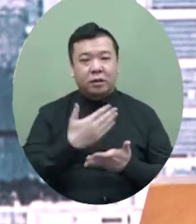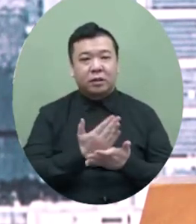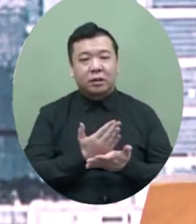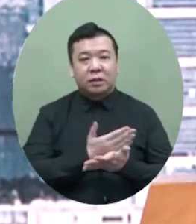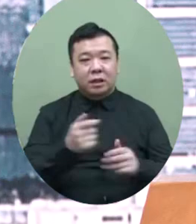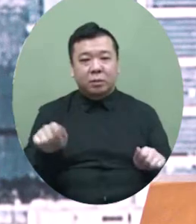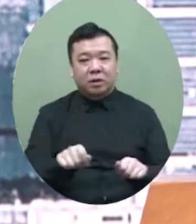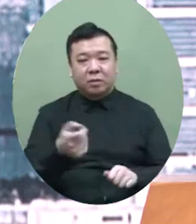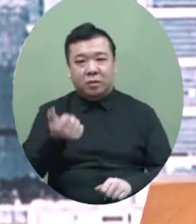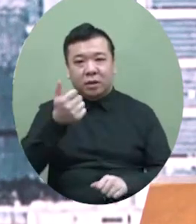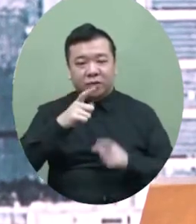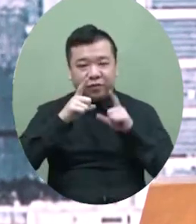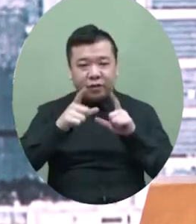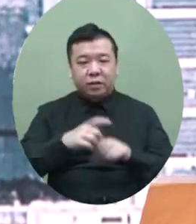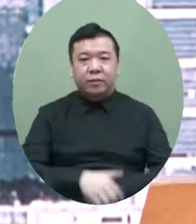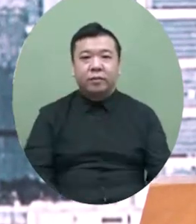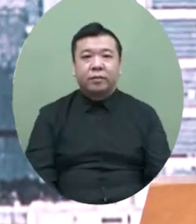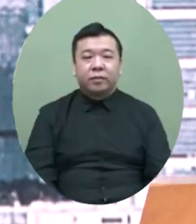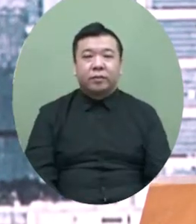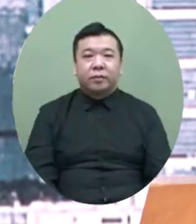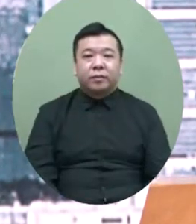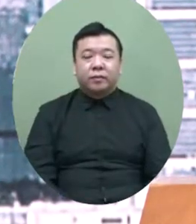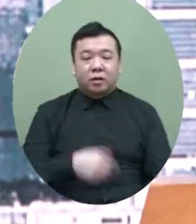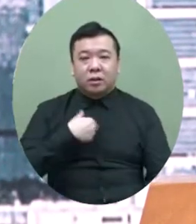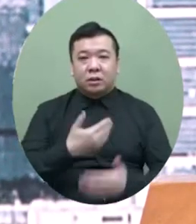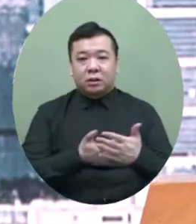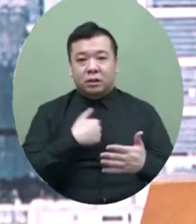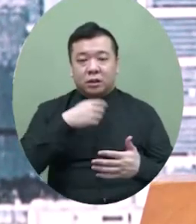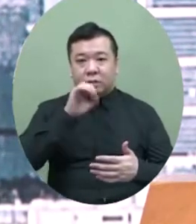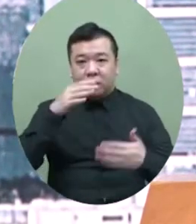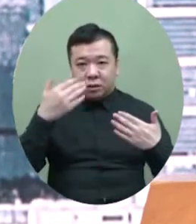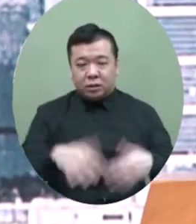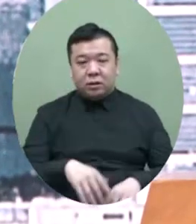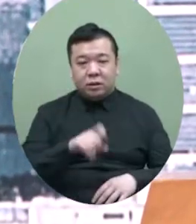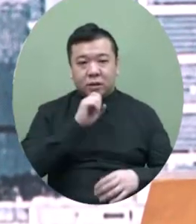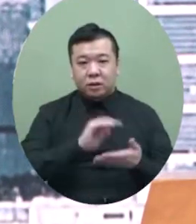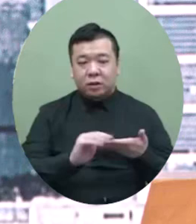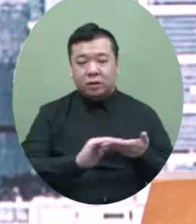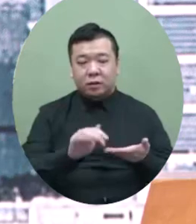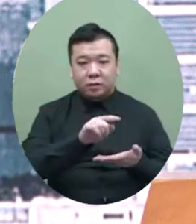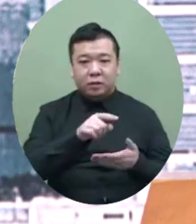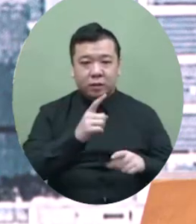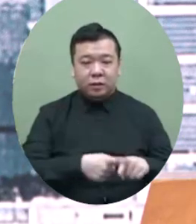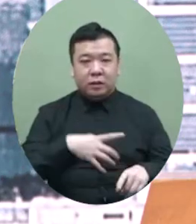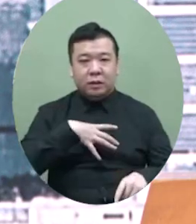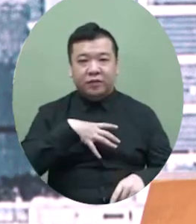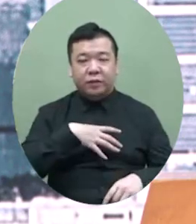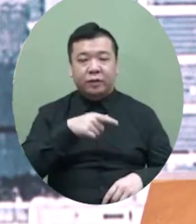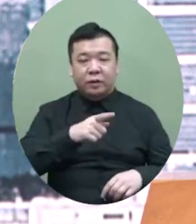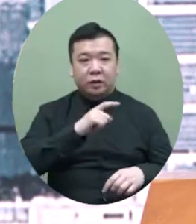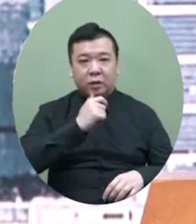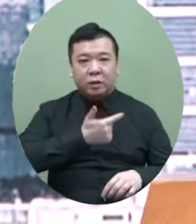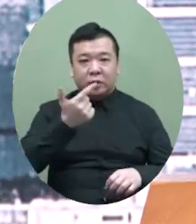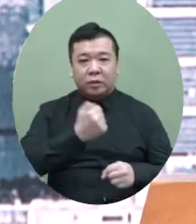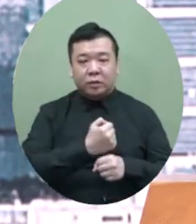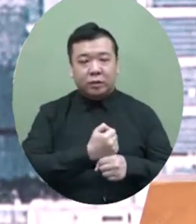all, as I have said many times, in terms of public health, a lot of the work done is preventive. In fact, to have